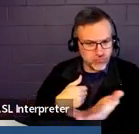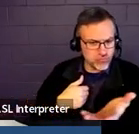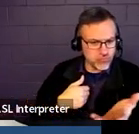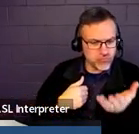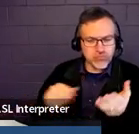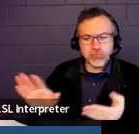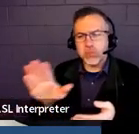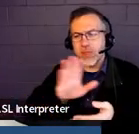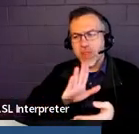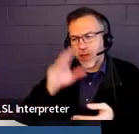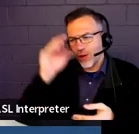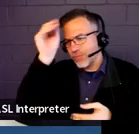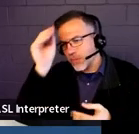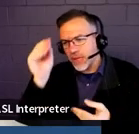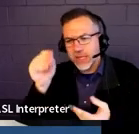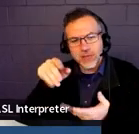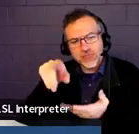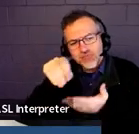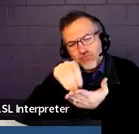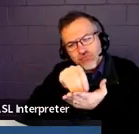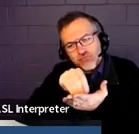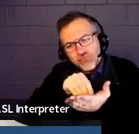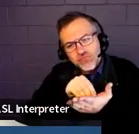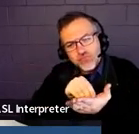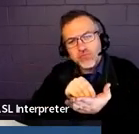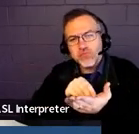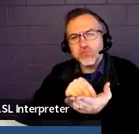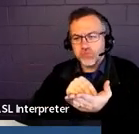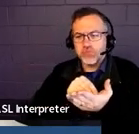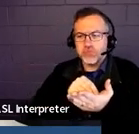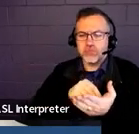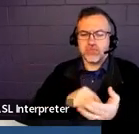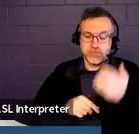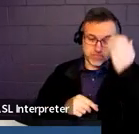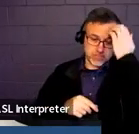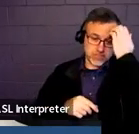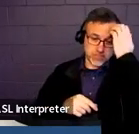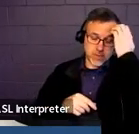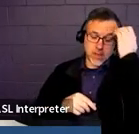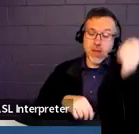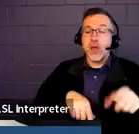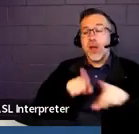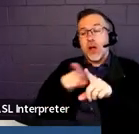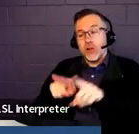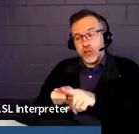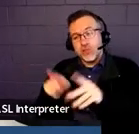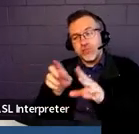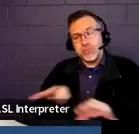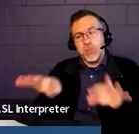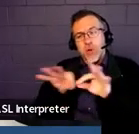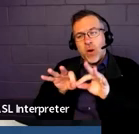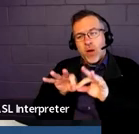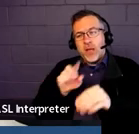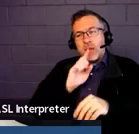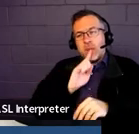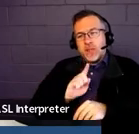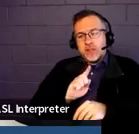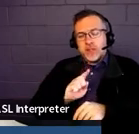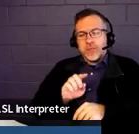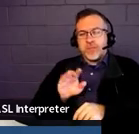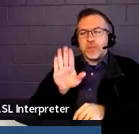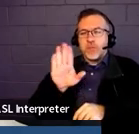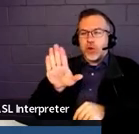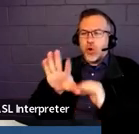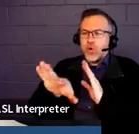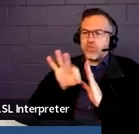the discussion topics that you've listed in the AWN. You're also making sure that your course of study